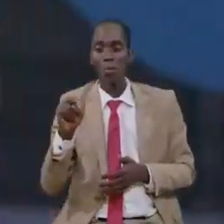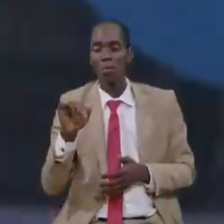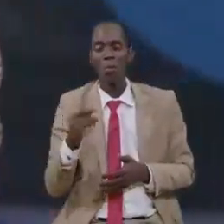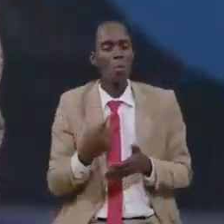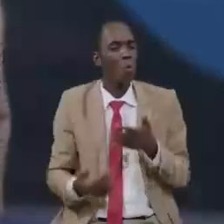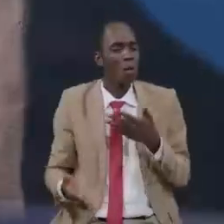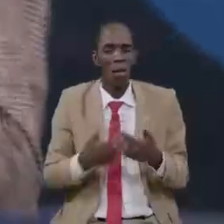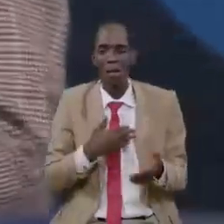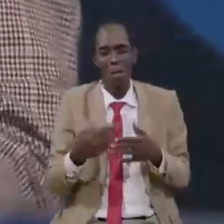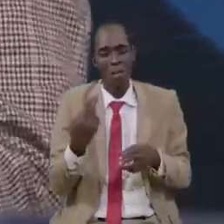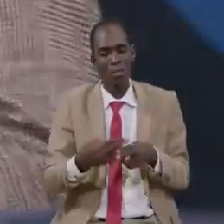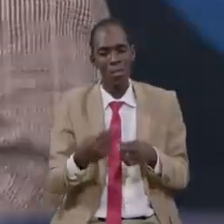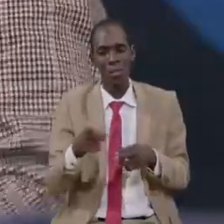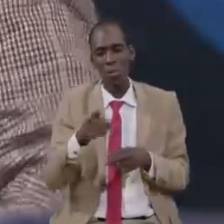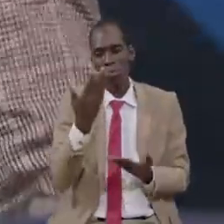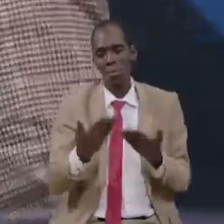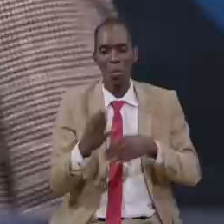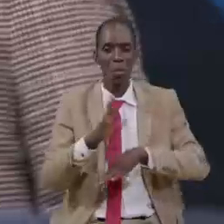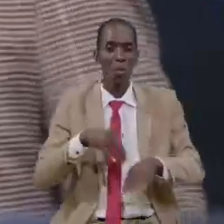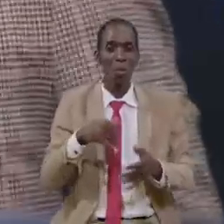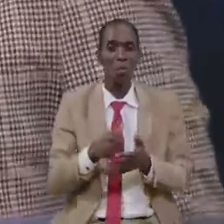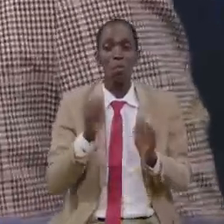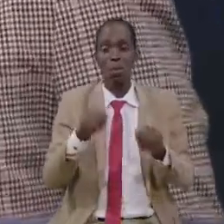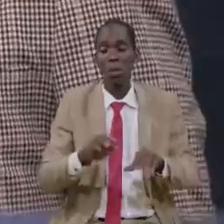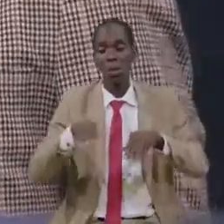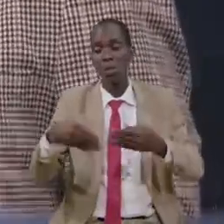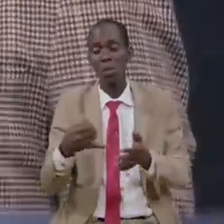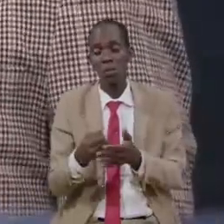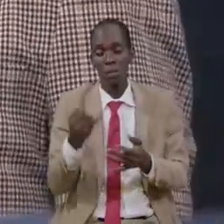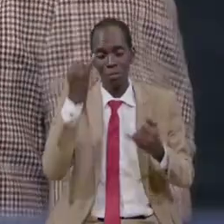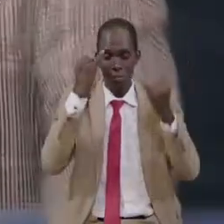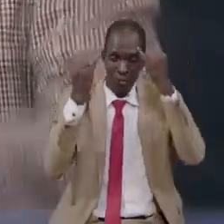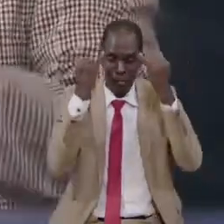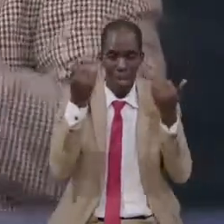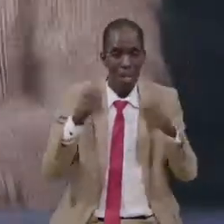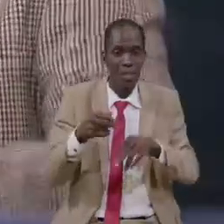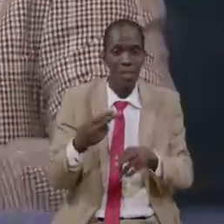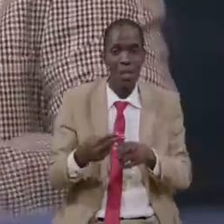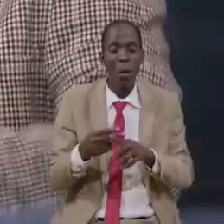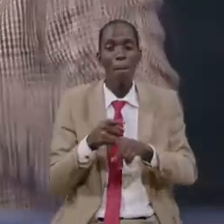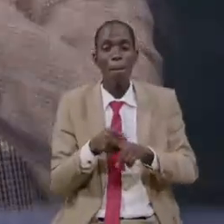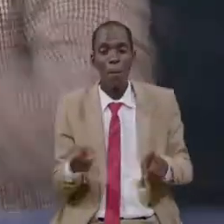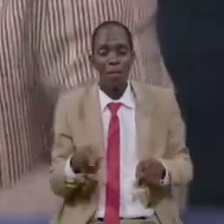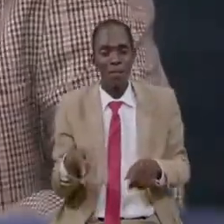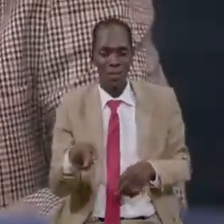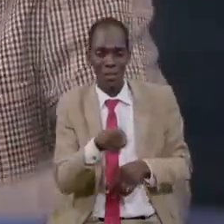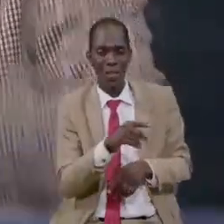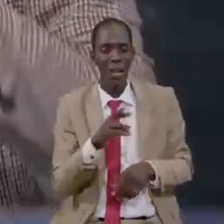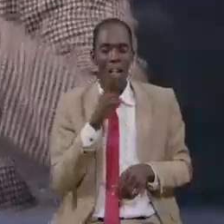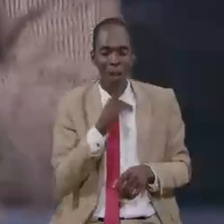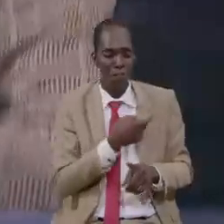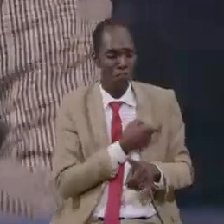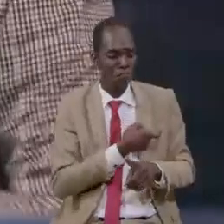call it, you can call it any name. But they are from those injurious, poisonous,